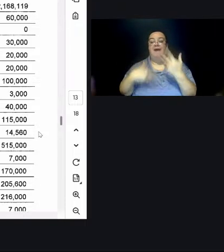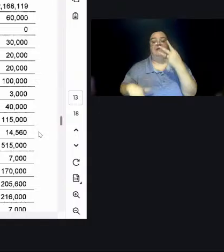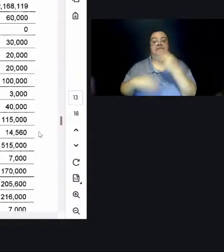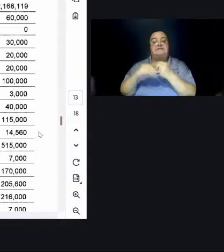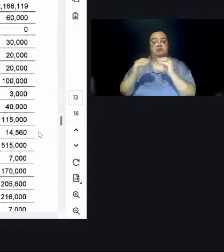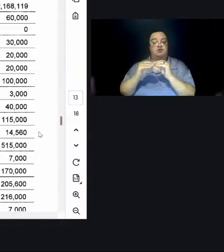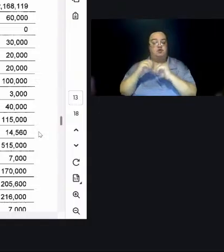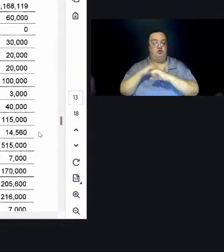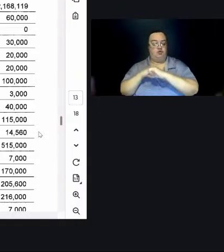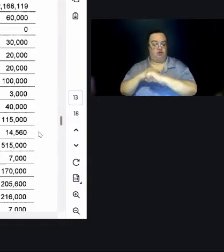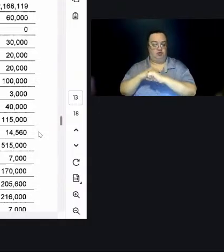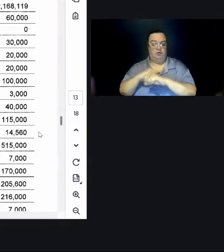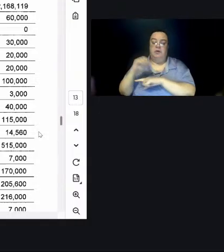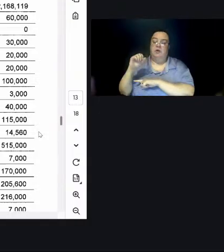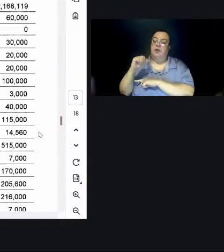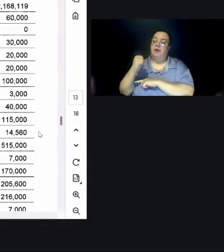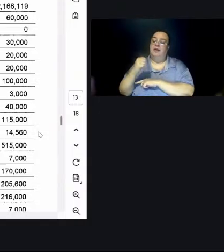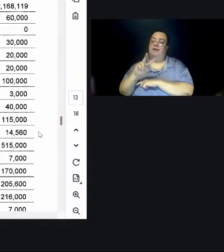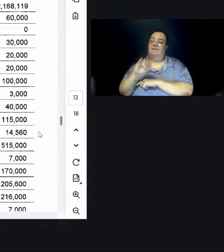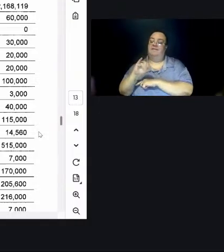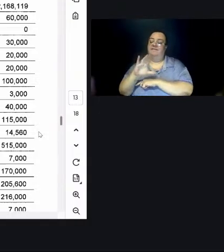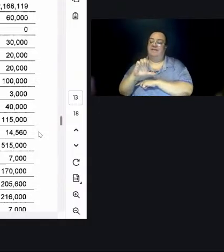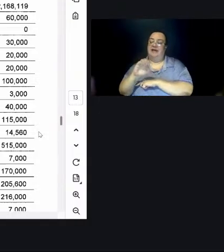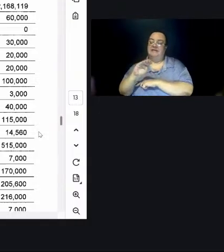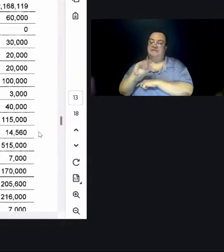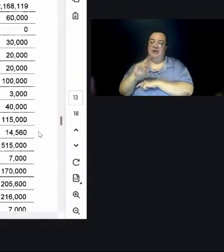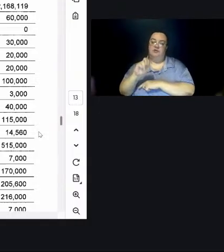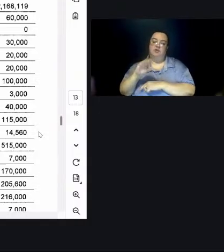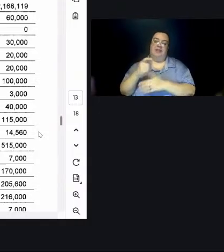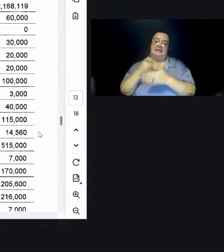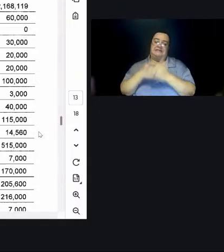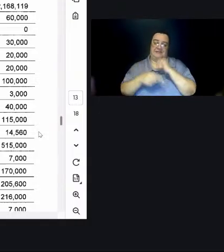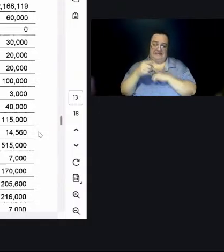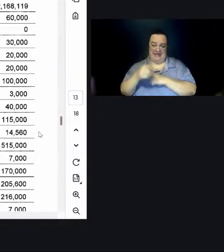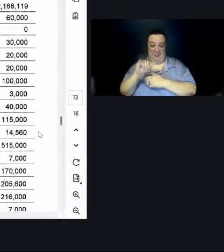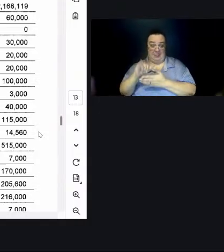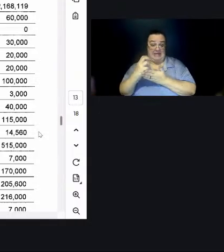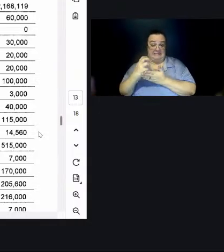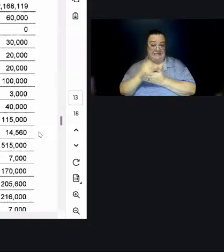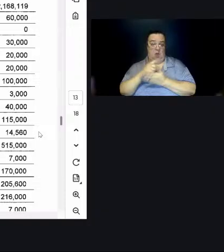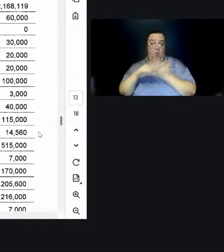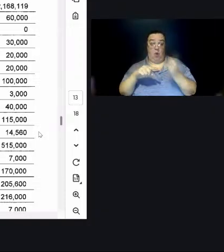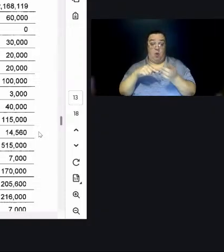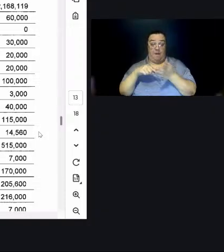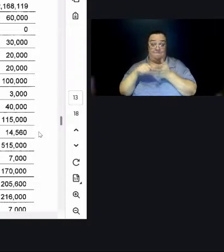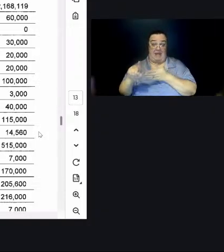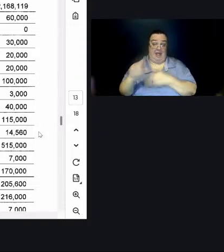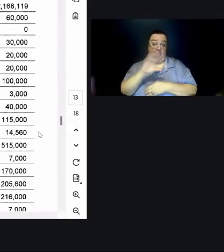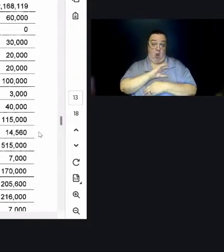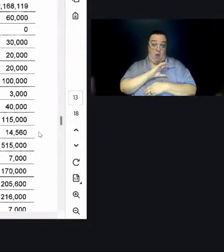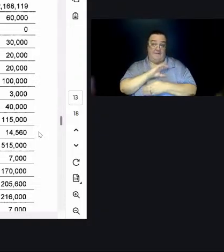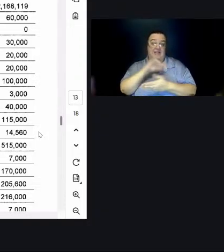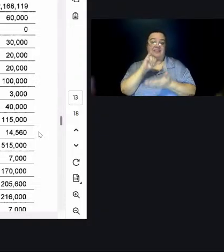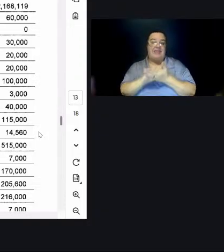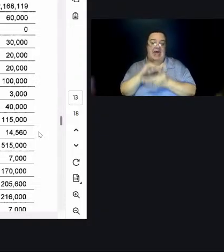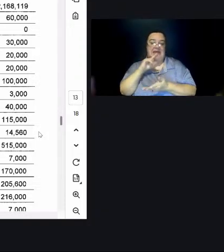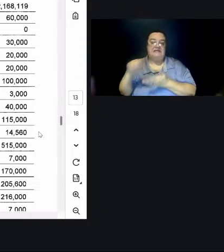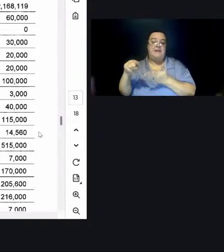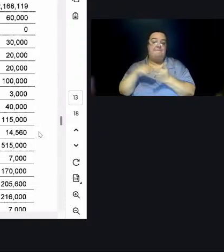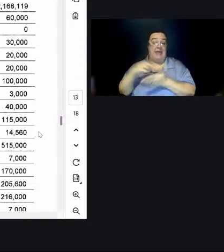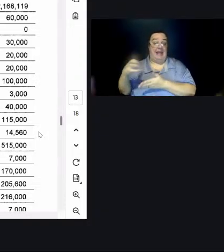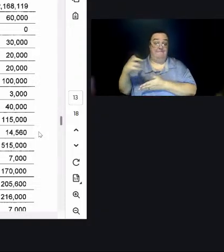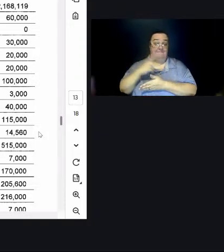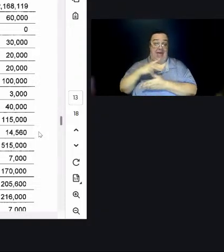So the expense here is the salary that you're paying the officers that gets reimbursed in the revenue over